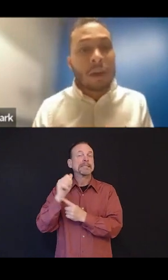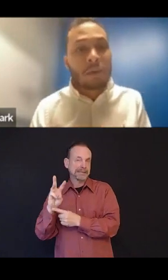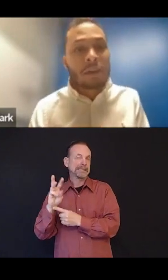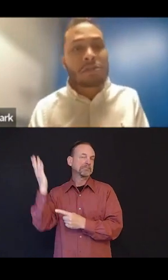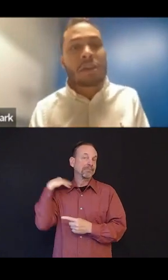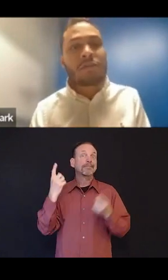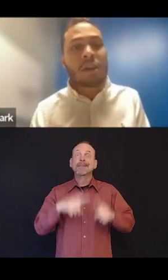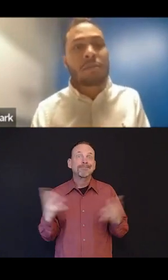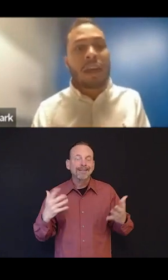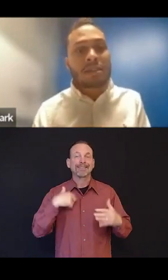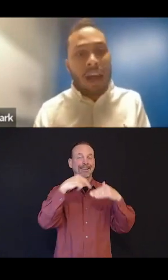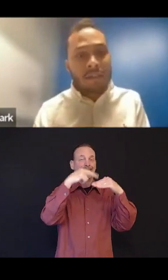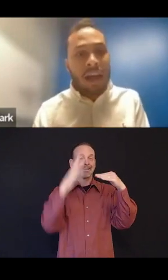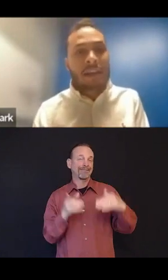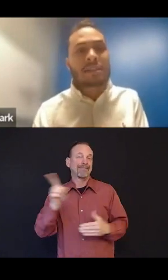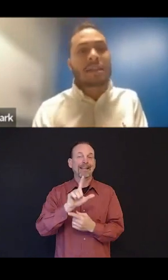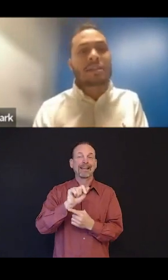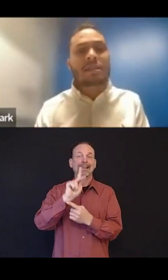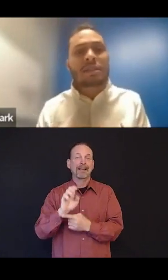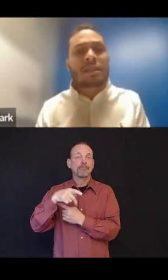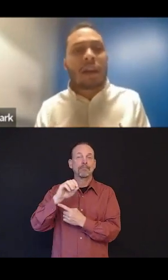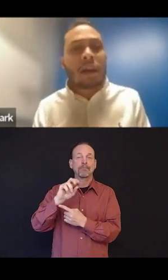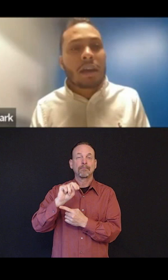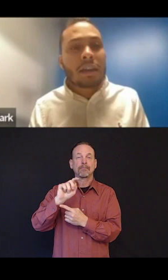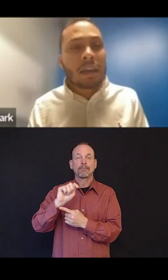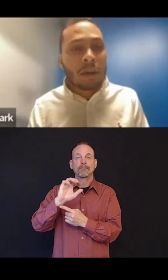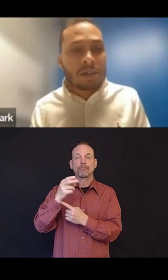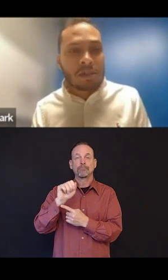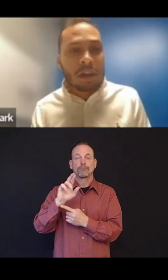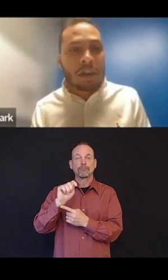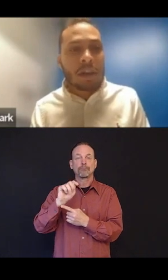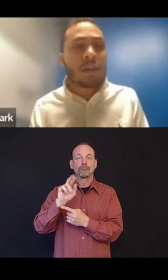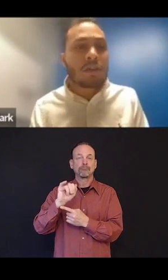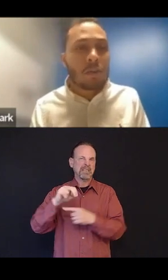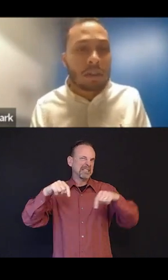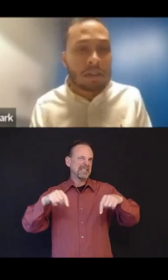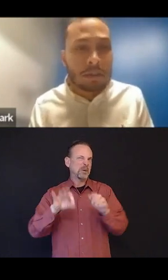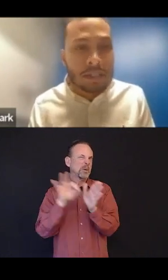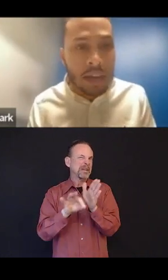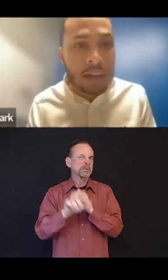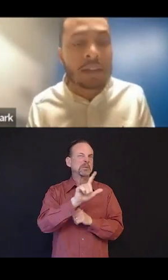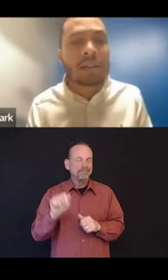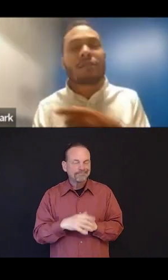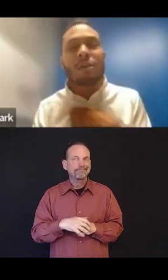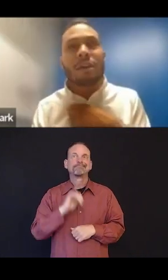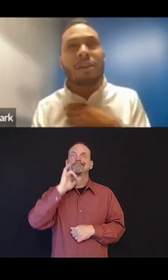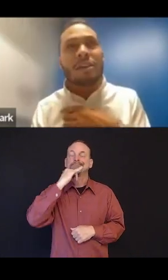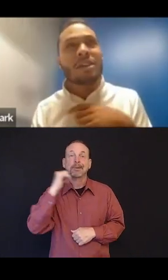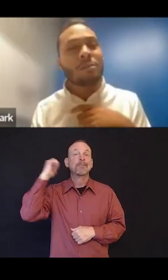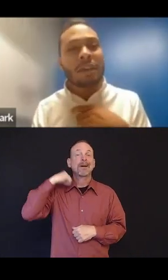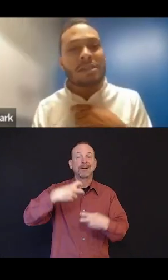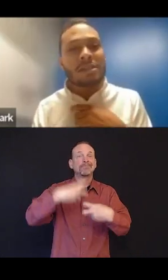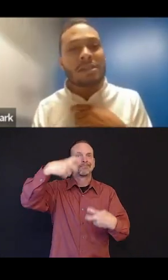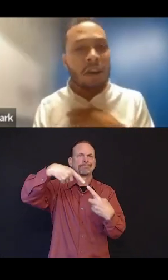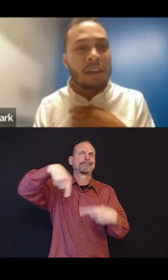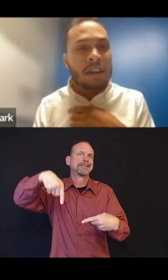a spinal cord injury from a diving accident in Lake Pontchartrain here in New Orleans, Louisiana. From a